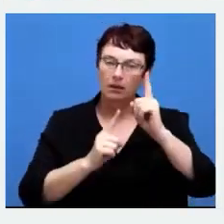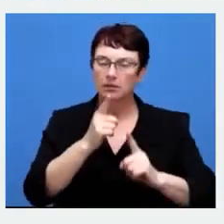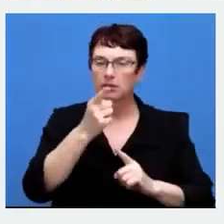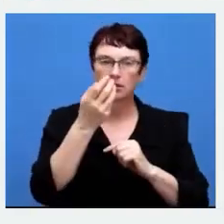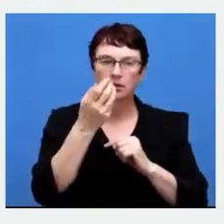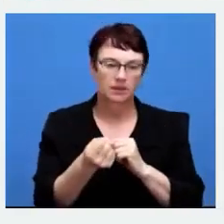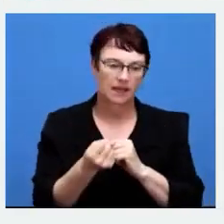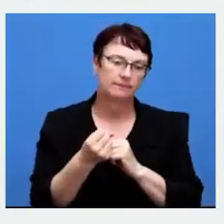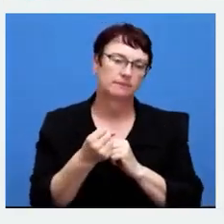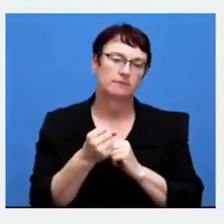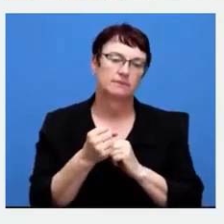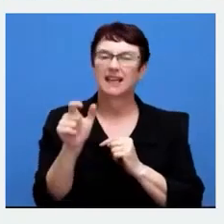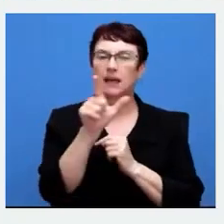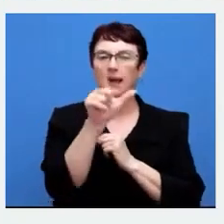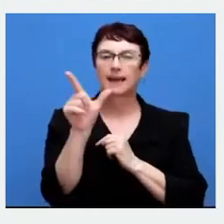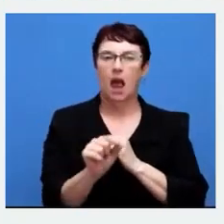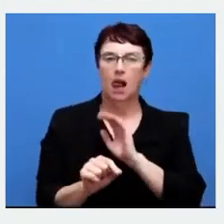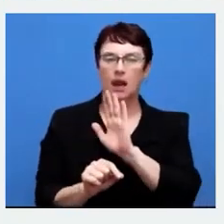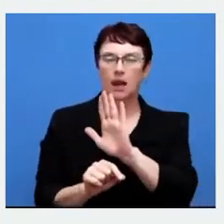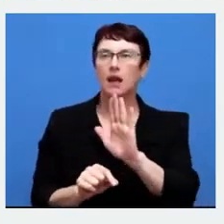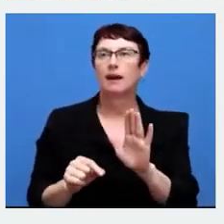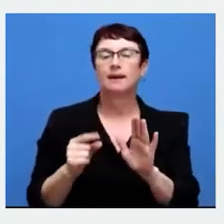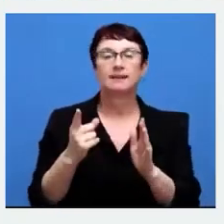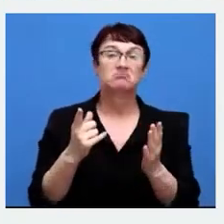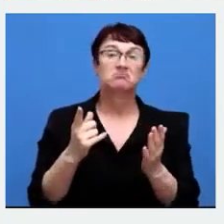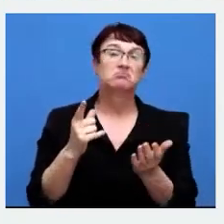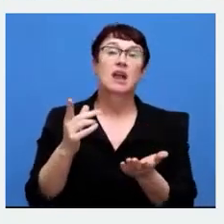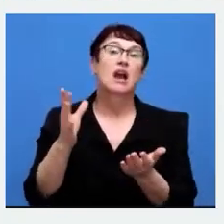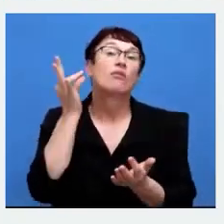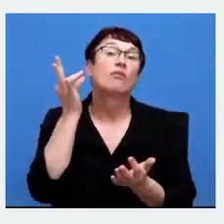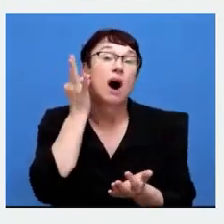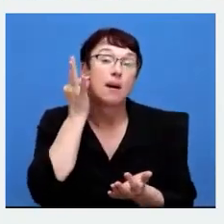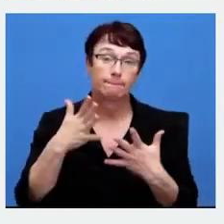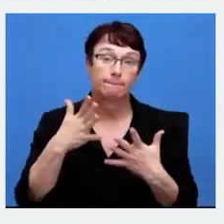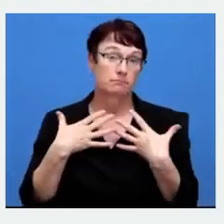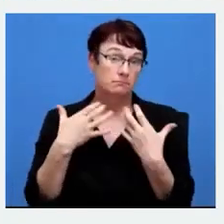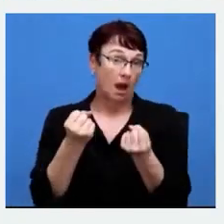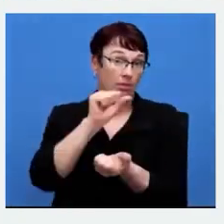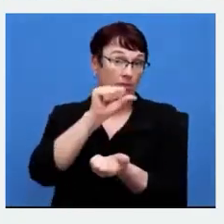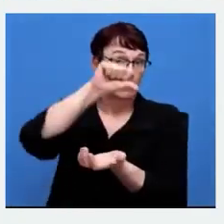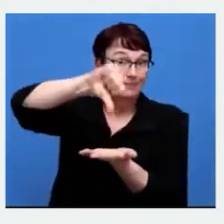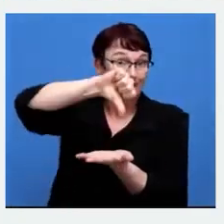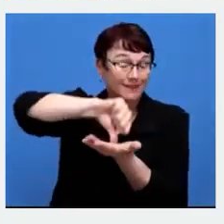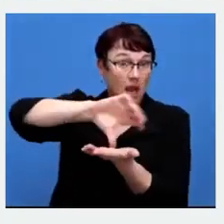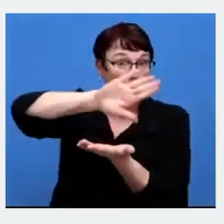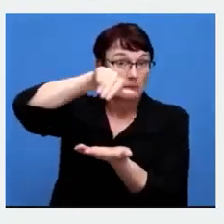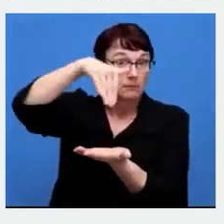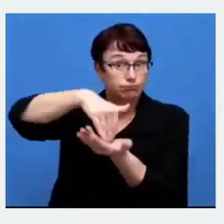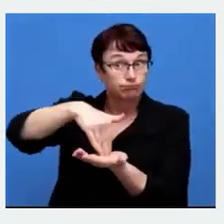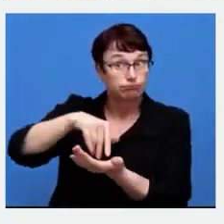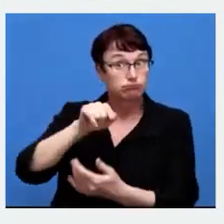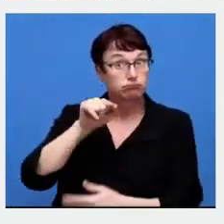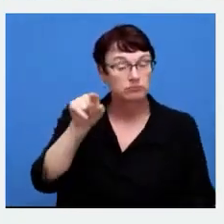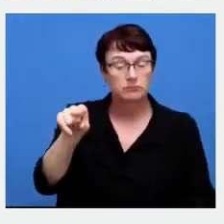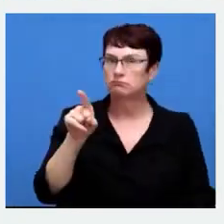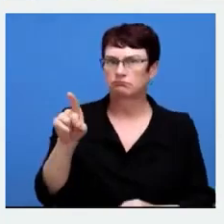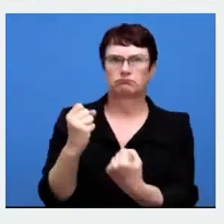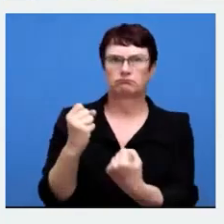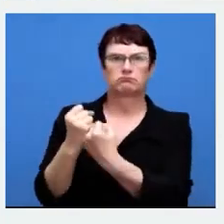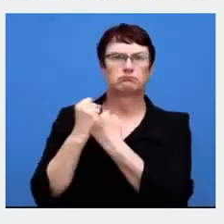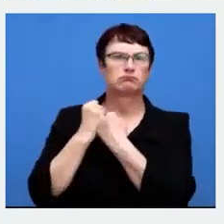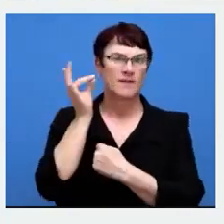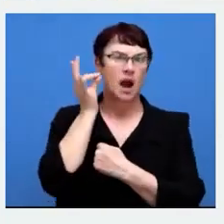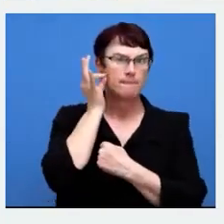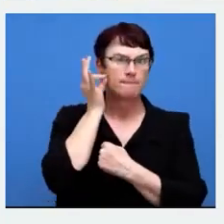are women's health centers that support women throughout their lives, but are